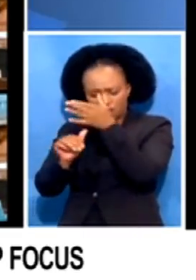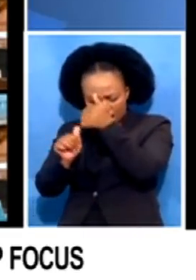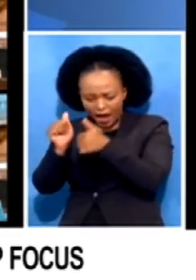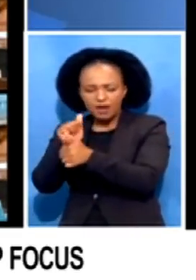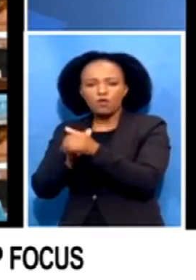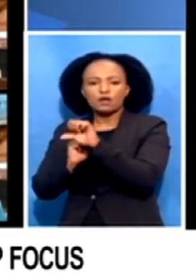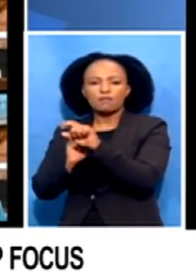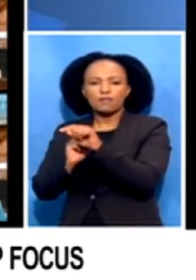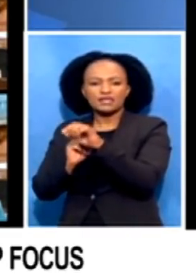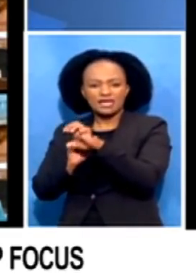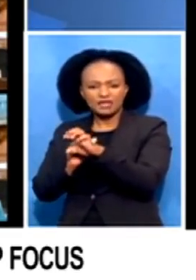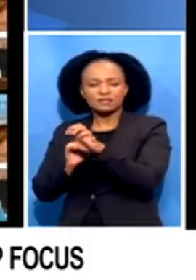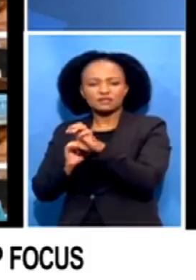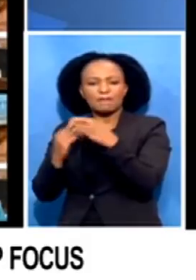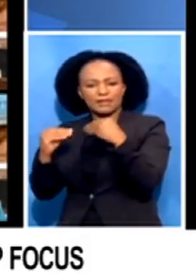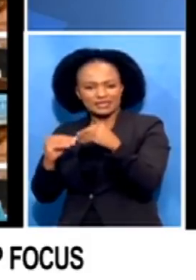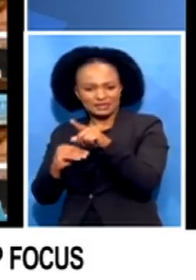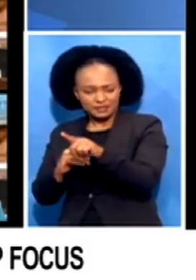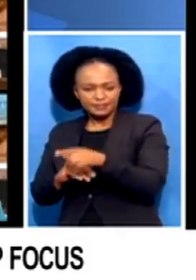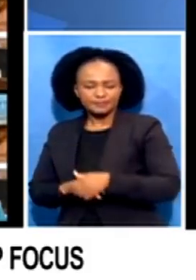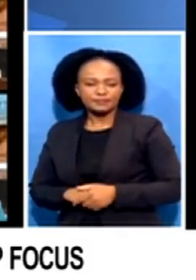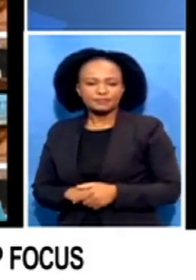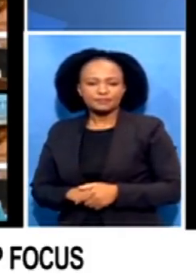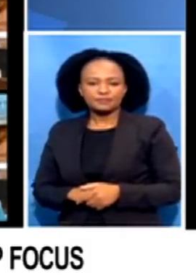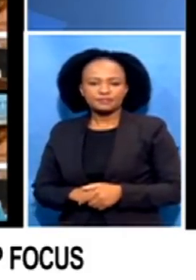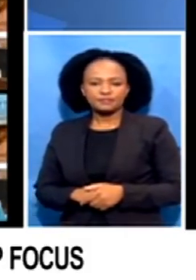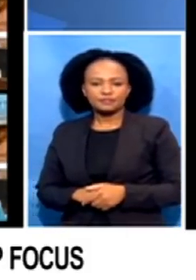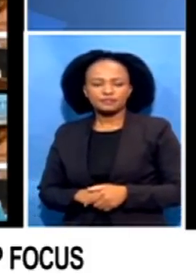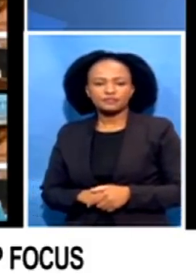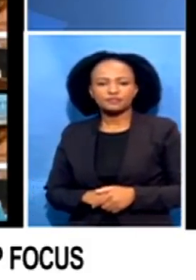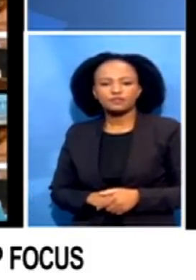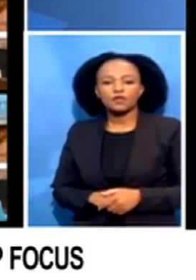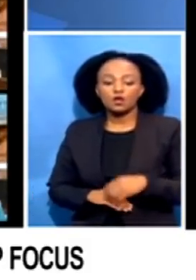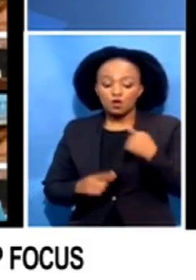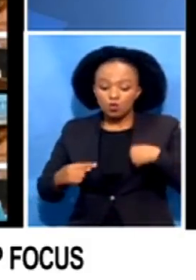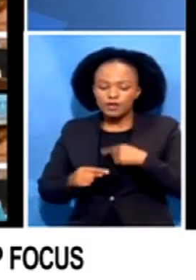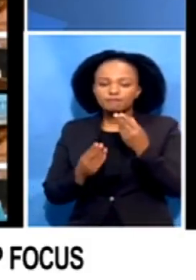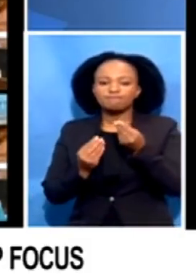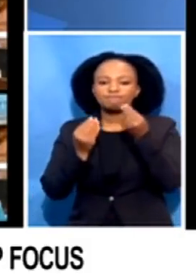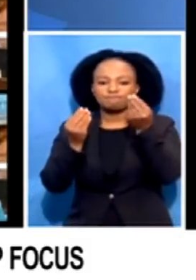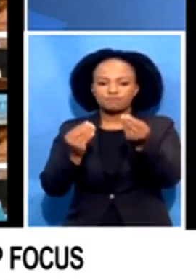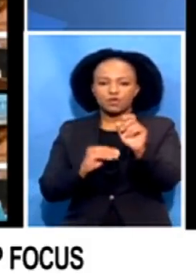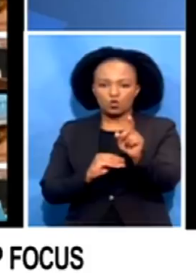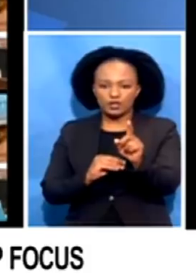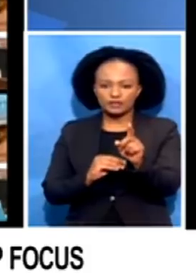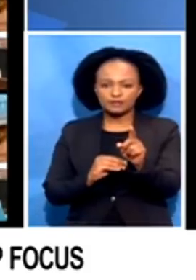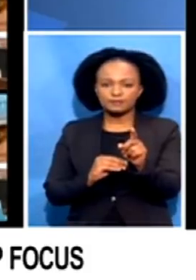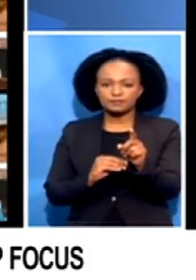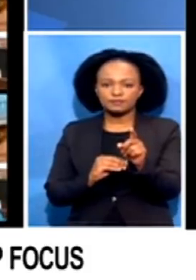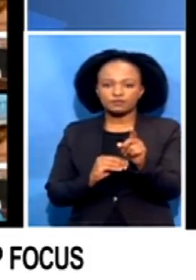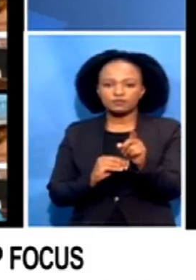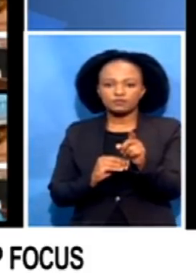And we submit that the notion that this was a matter that relates to party